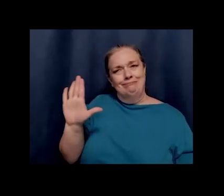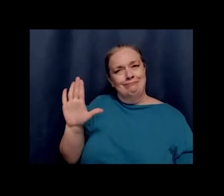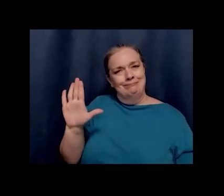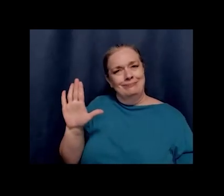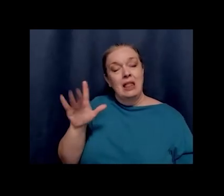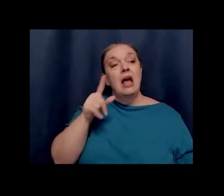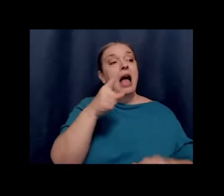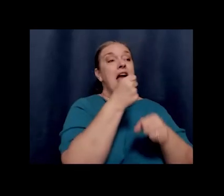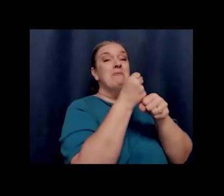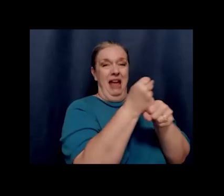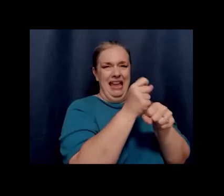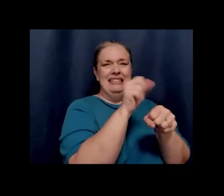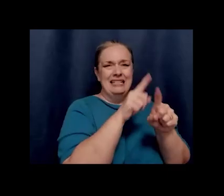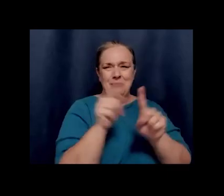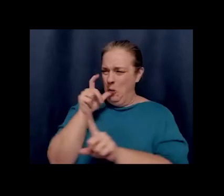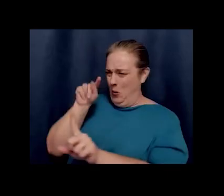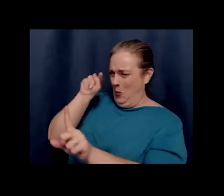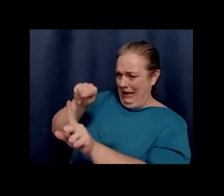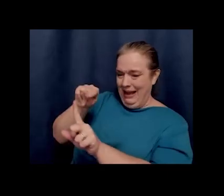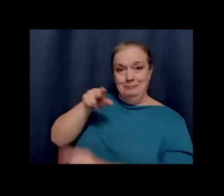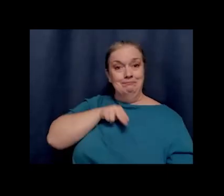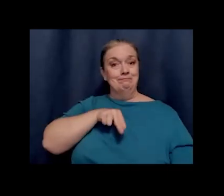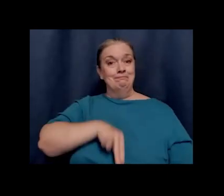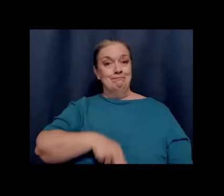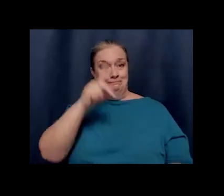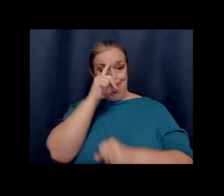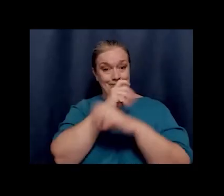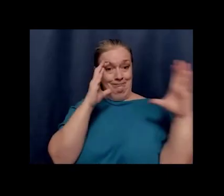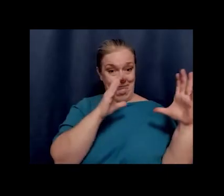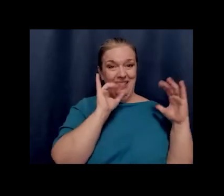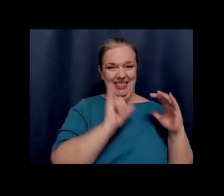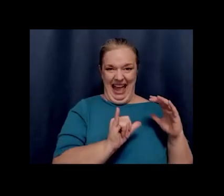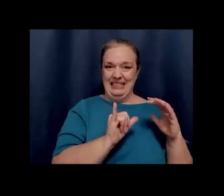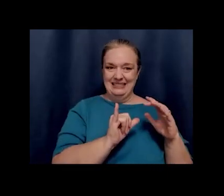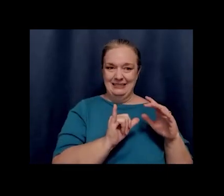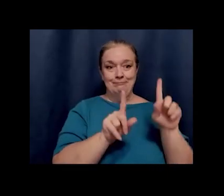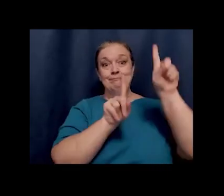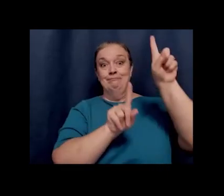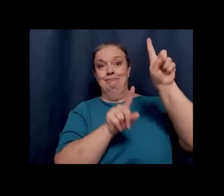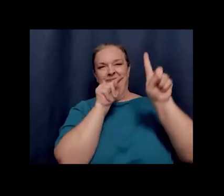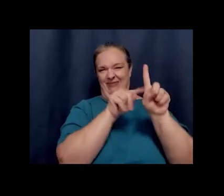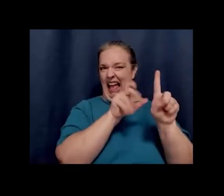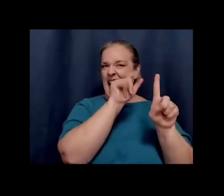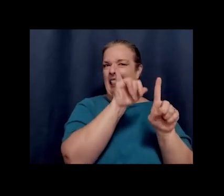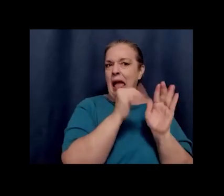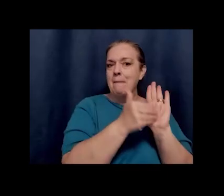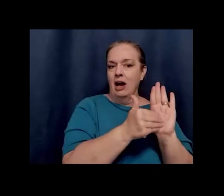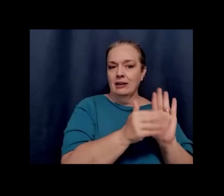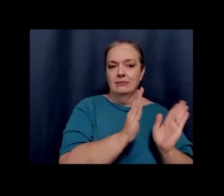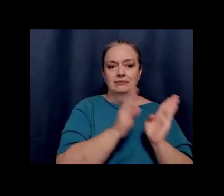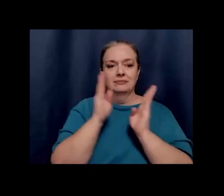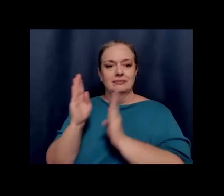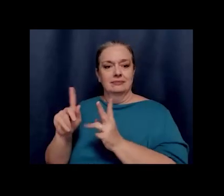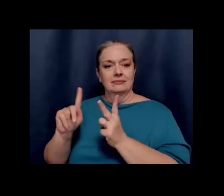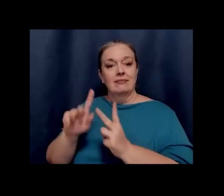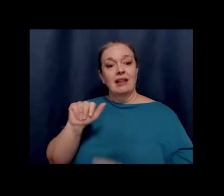the monuments. Next to him is an image of another figurative sculpture. Czech-born Albin Polášek first